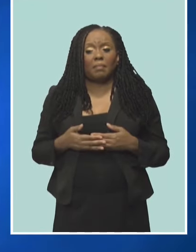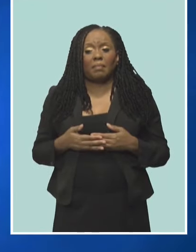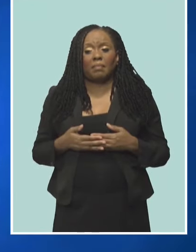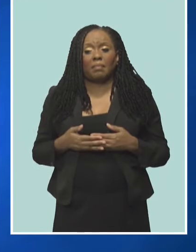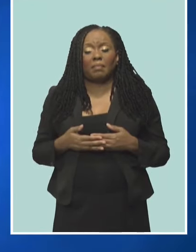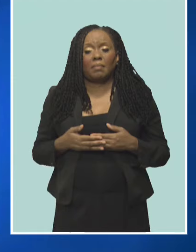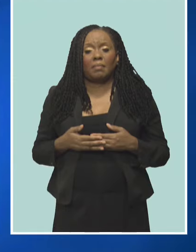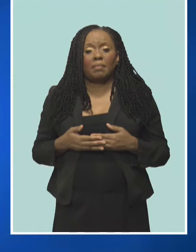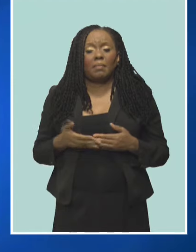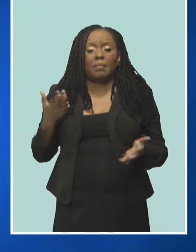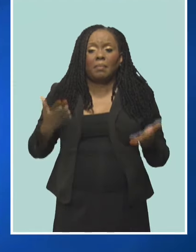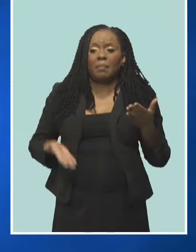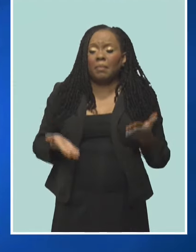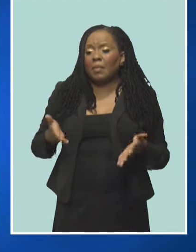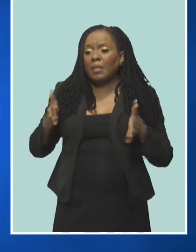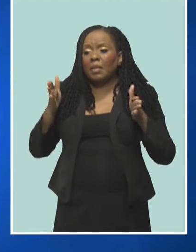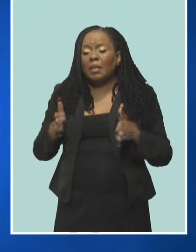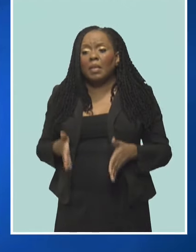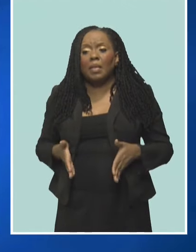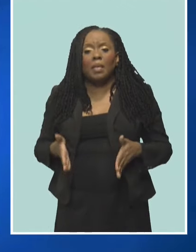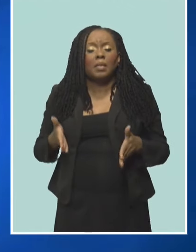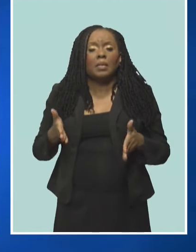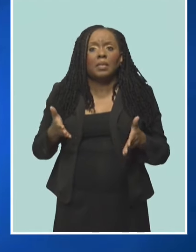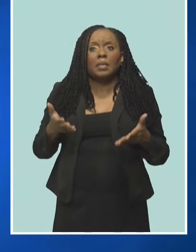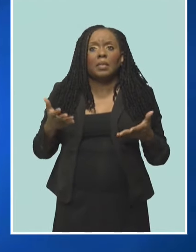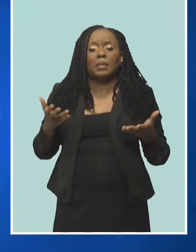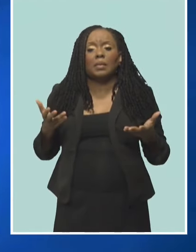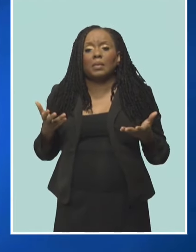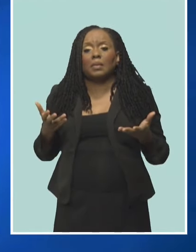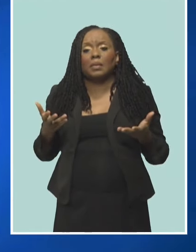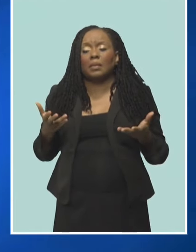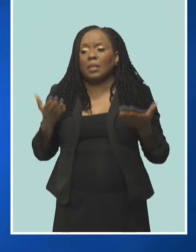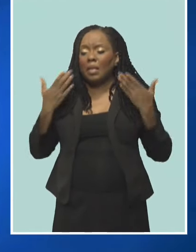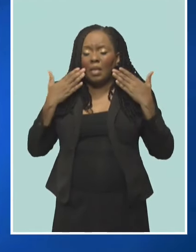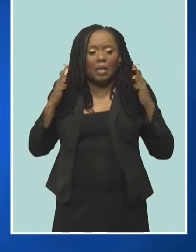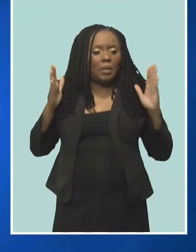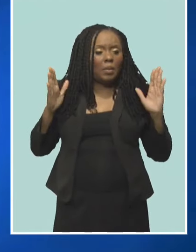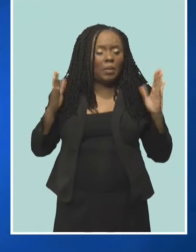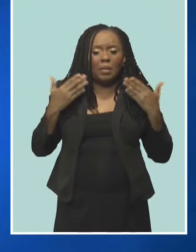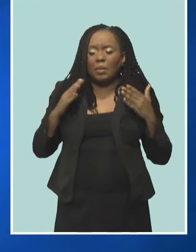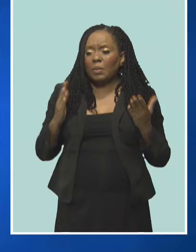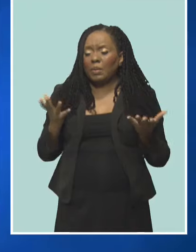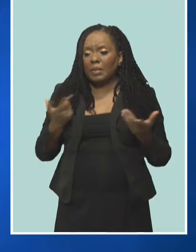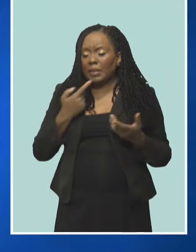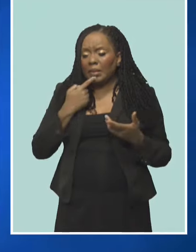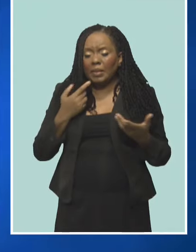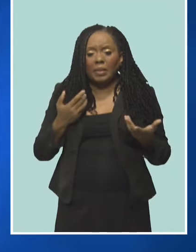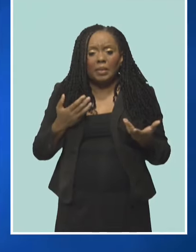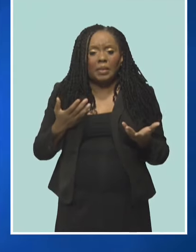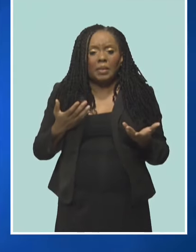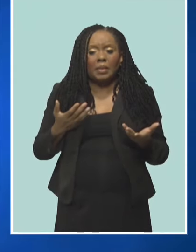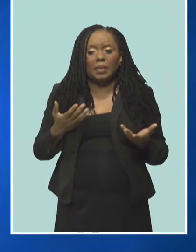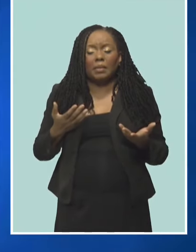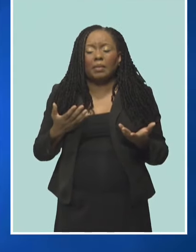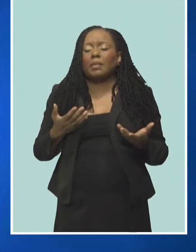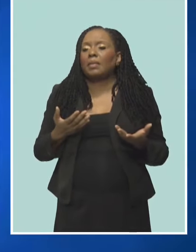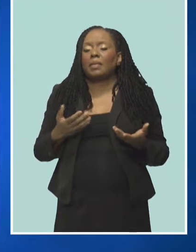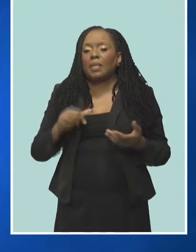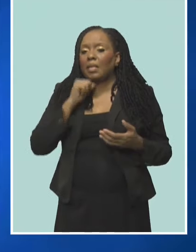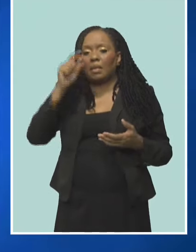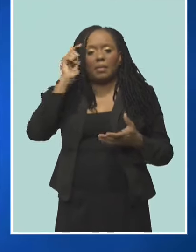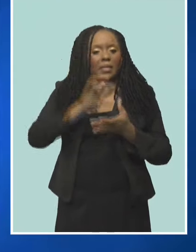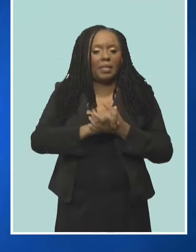rescued, well, not rescued, but probably, I don't know. they just don't believe that their father is